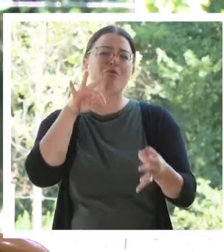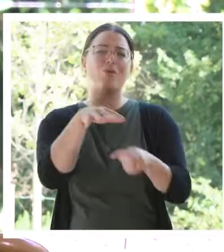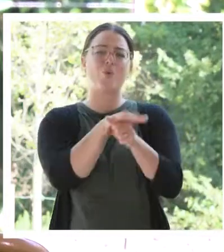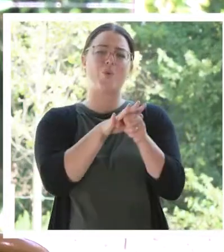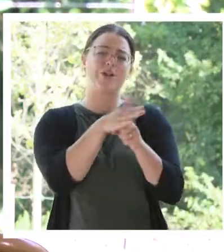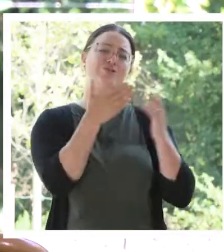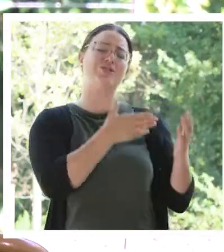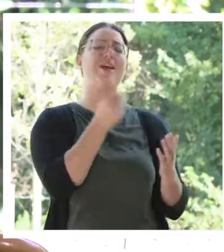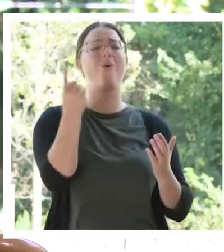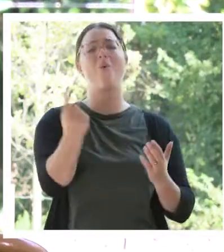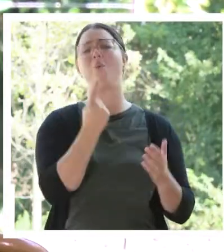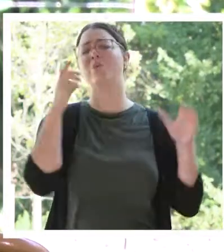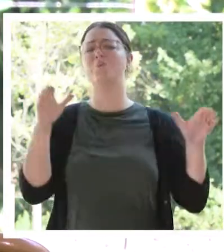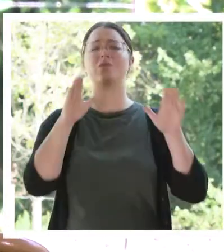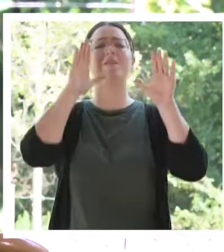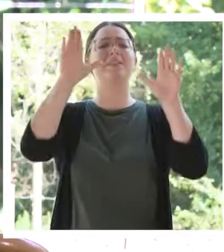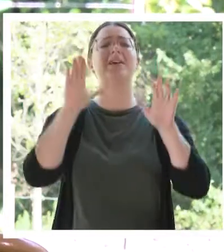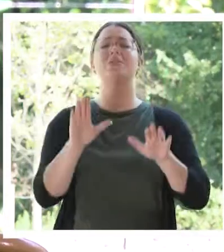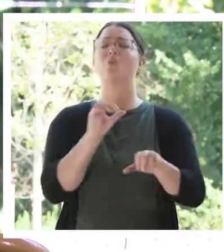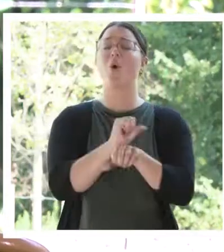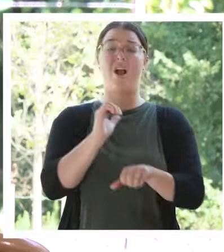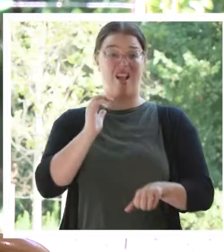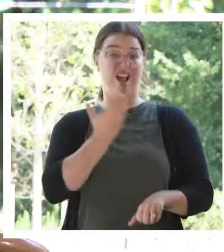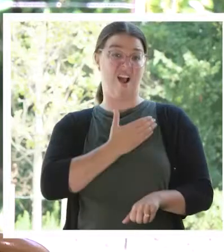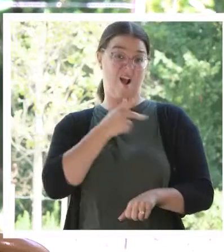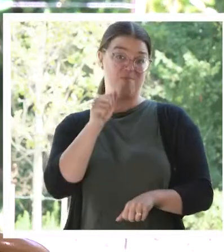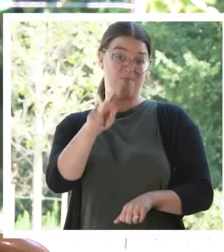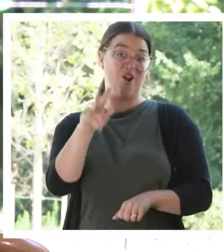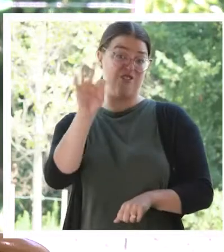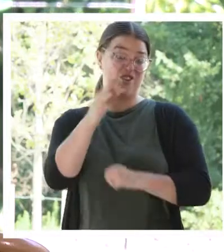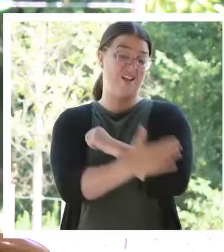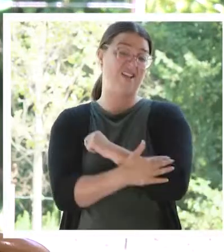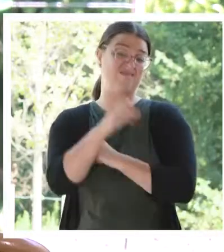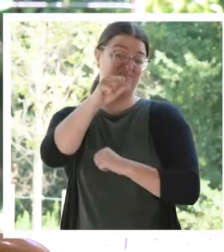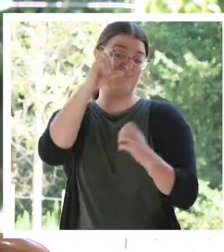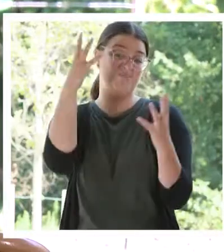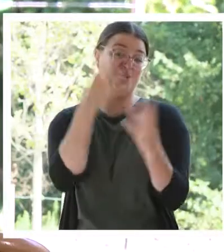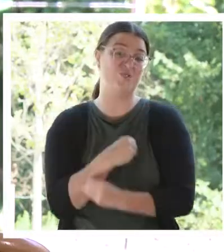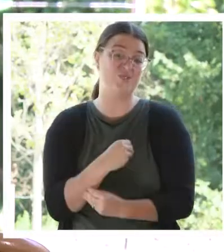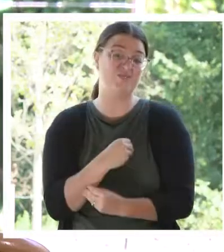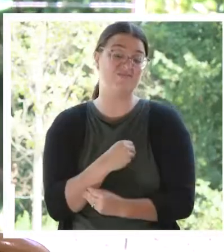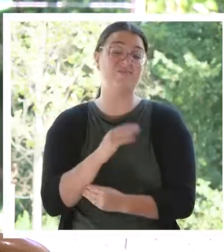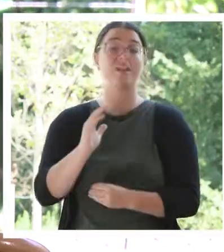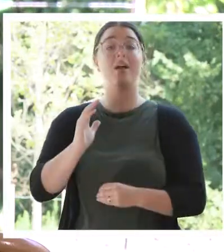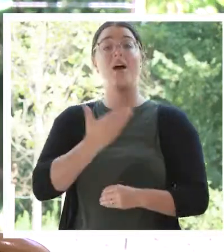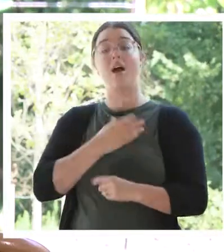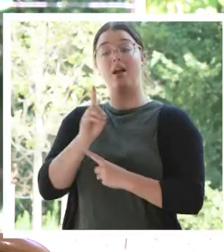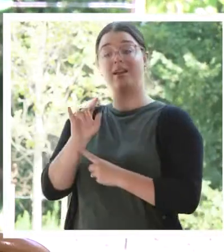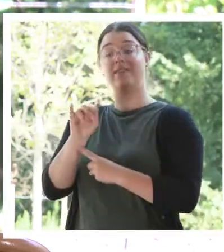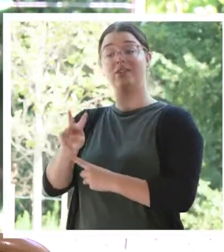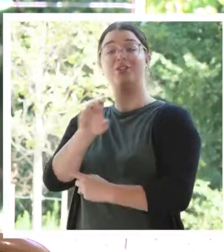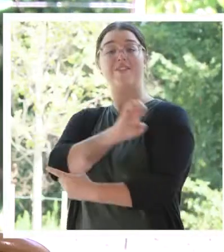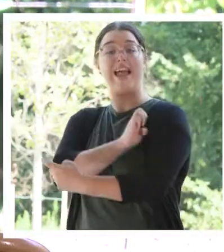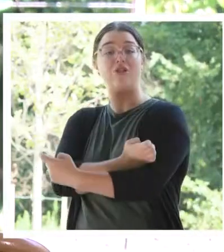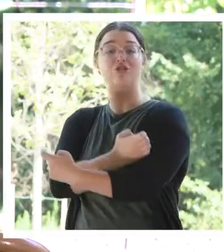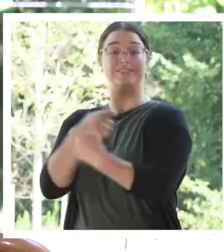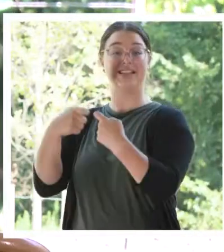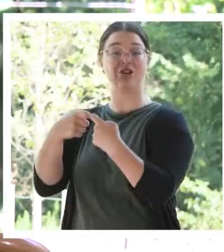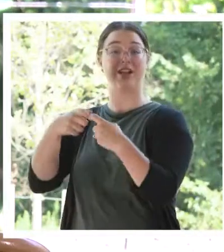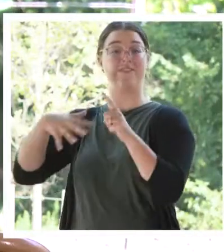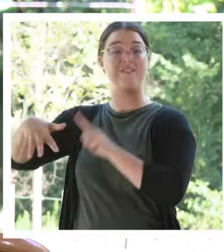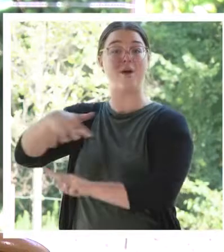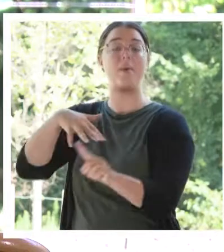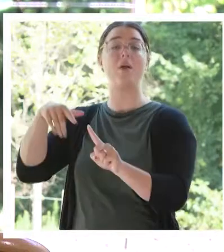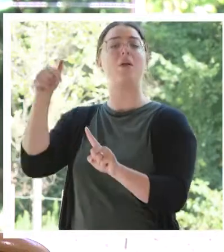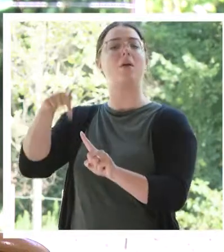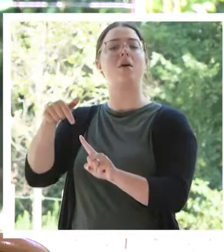do fabulous work. Our parks are beautiful in Frederick County. Our Division of Energy and Environment, under the leadership of Shannon Moore, who assisted with the